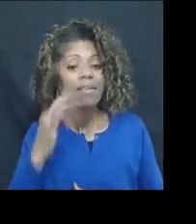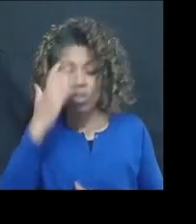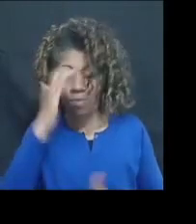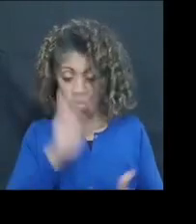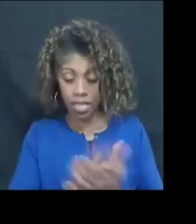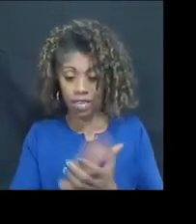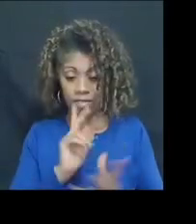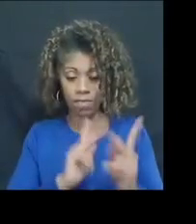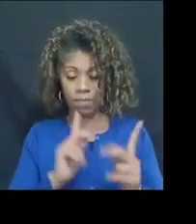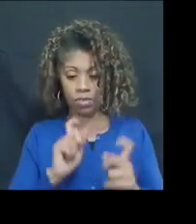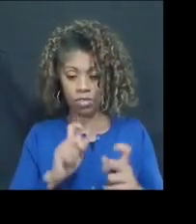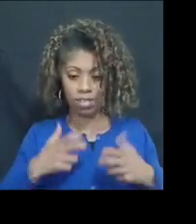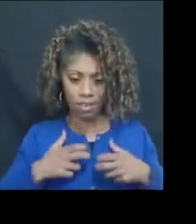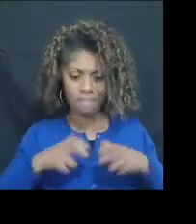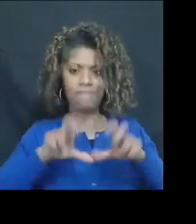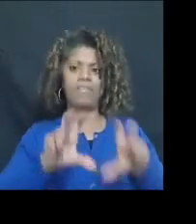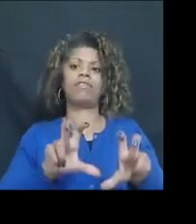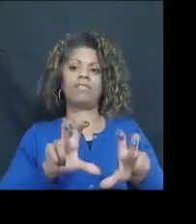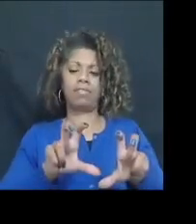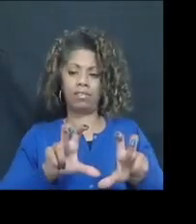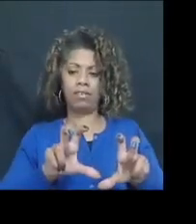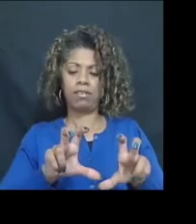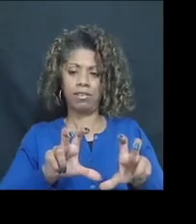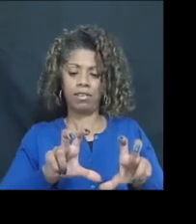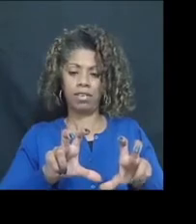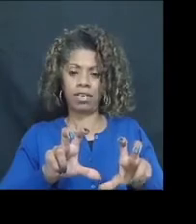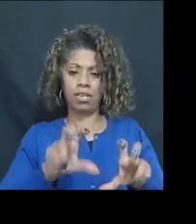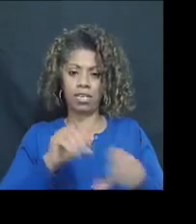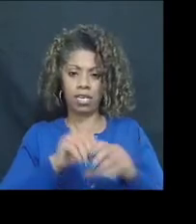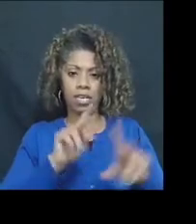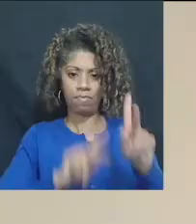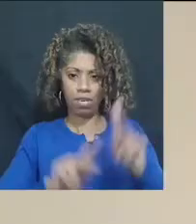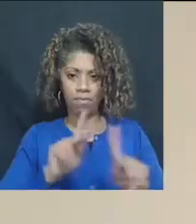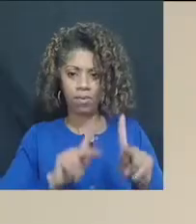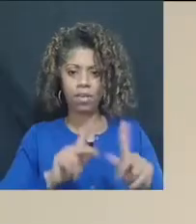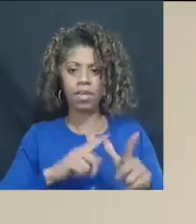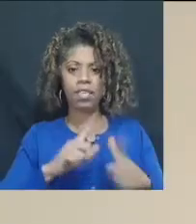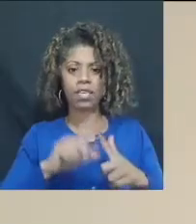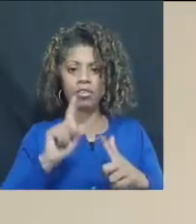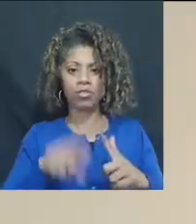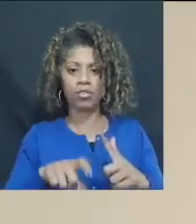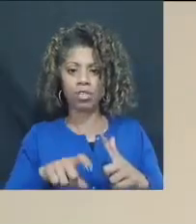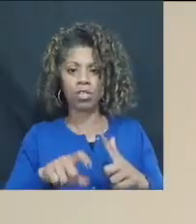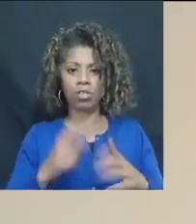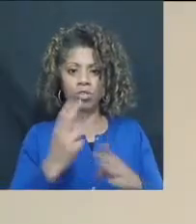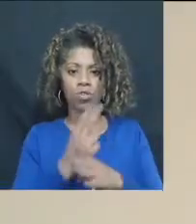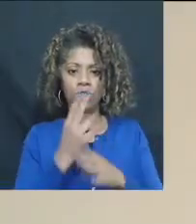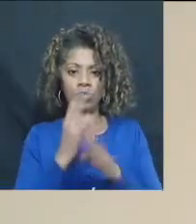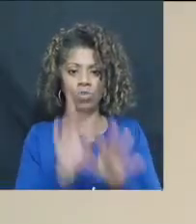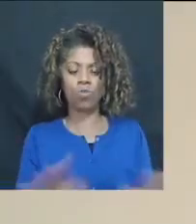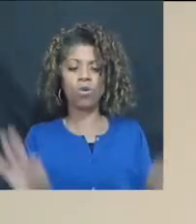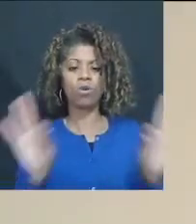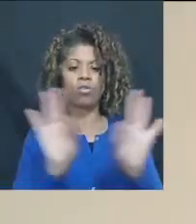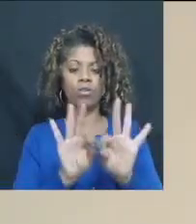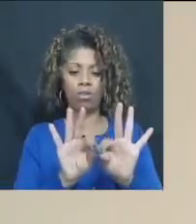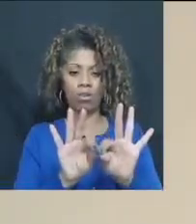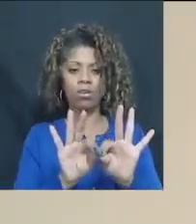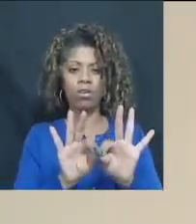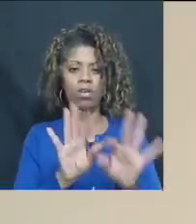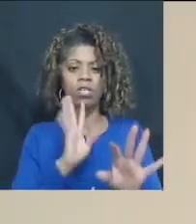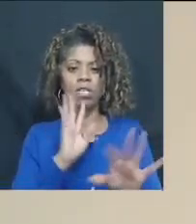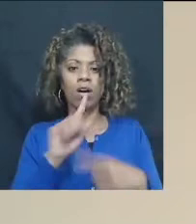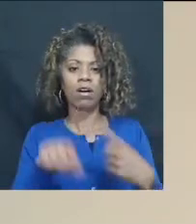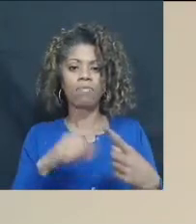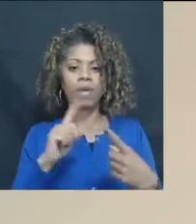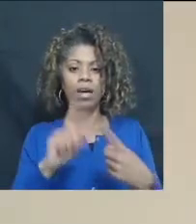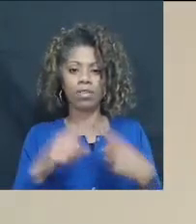use investment language. Talk about their worth, talk about their assets, talk about their aspirations, talk about their contributions, right? Talk about their strengths. And by